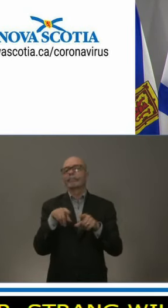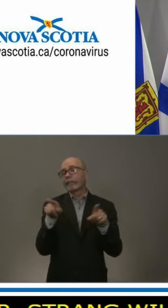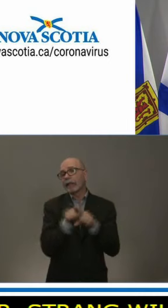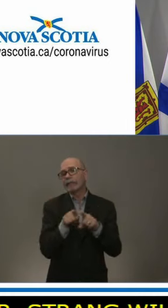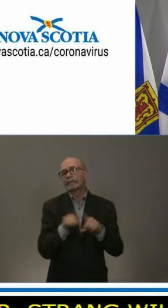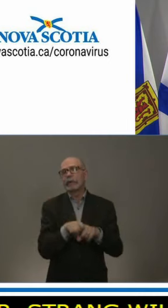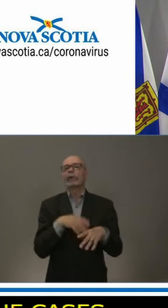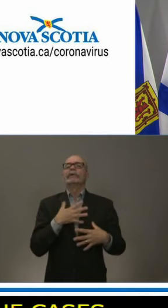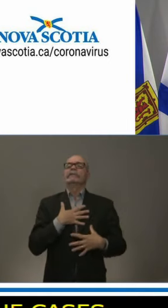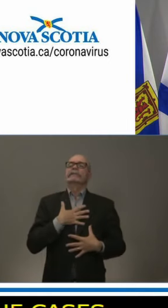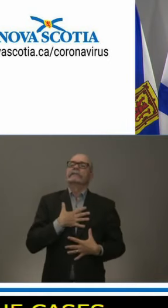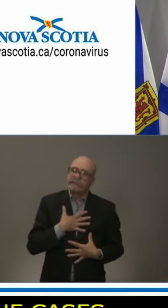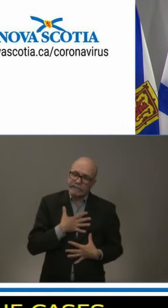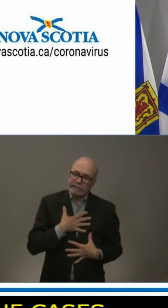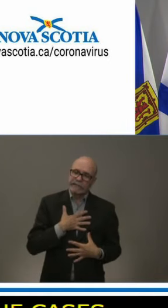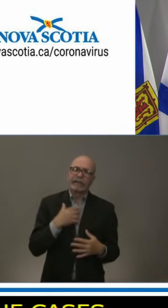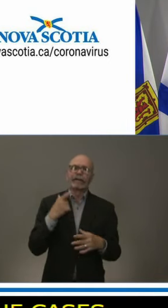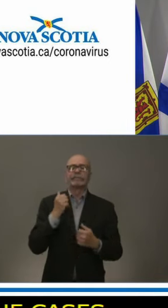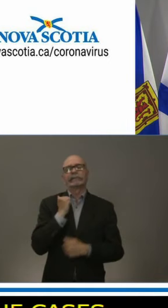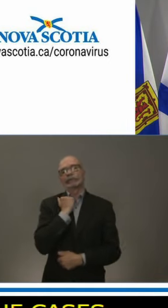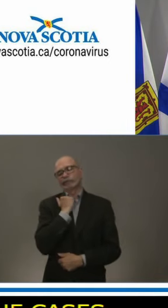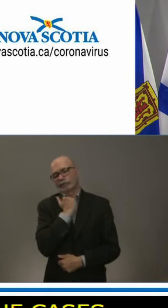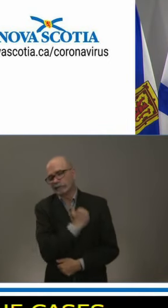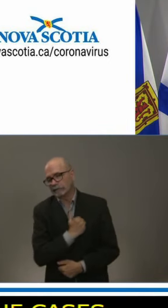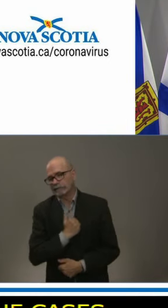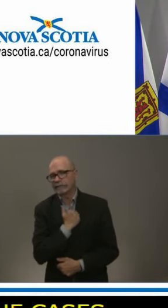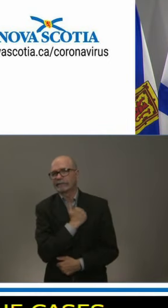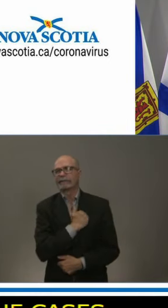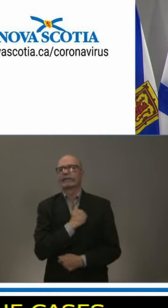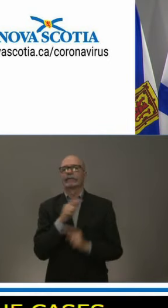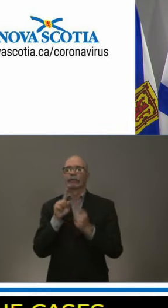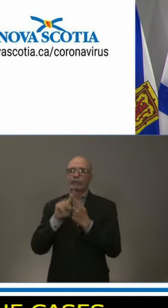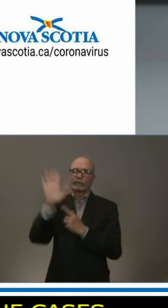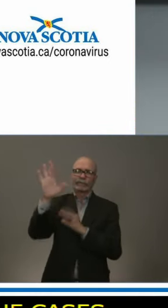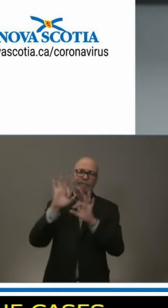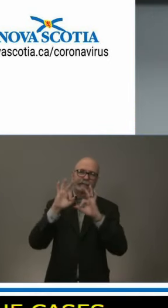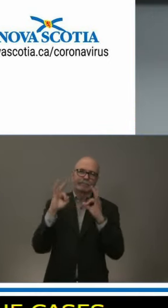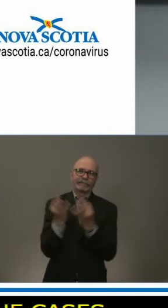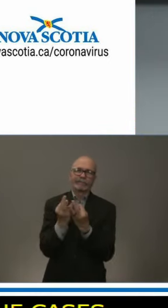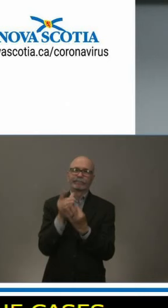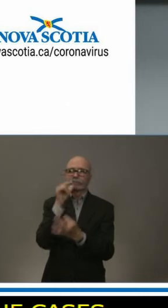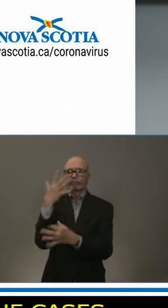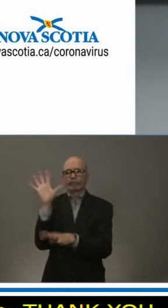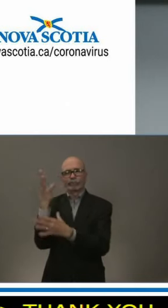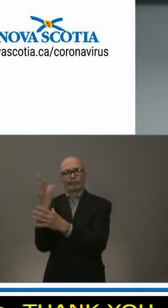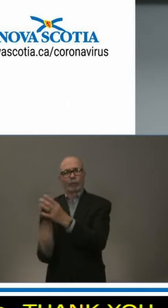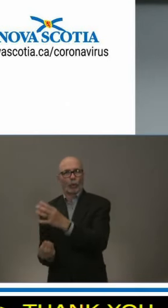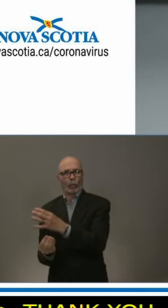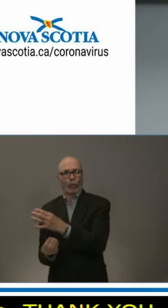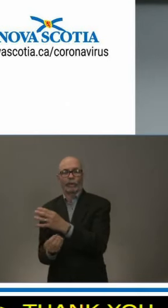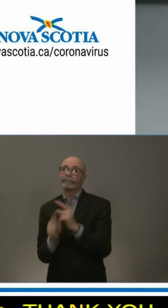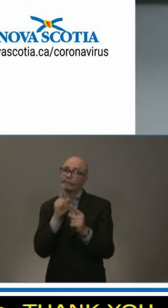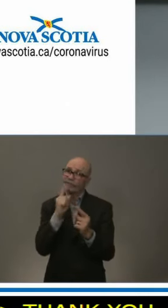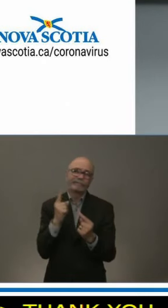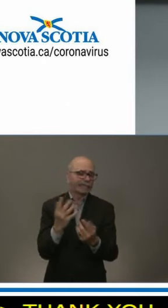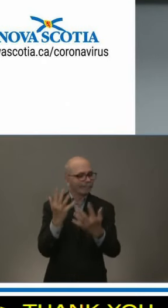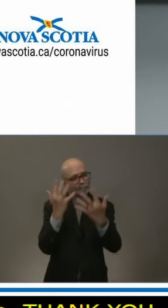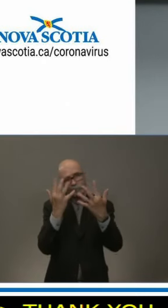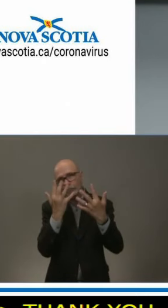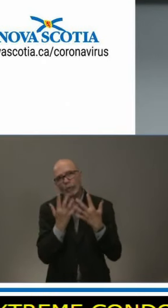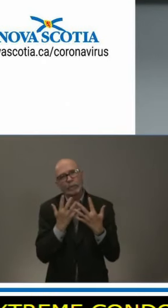and sympathy to the family of the individual that unfortunately has passed away from